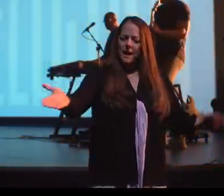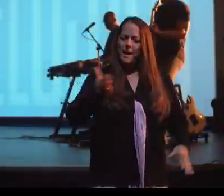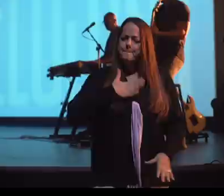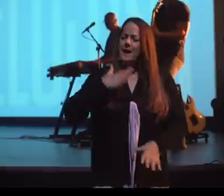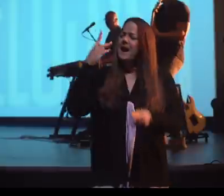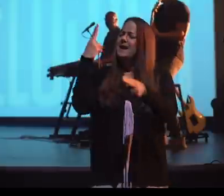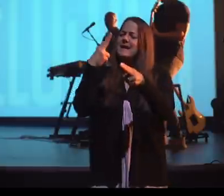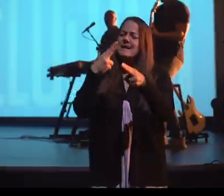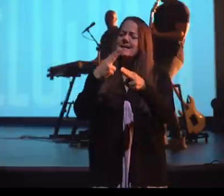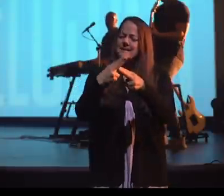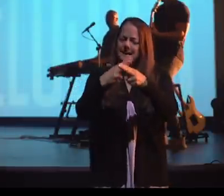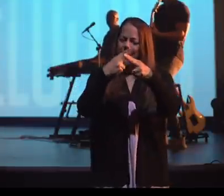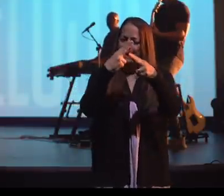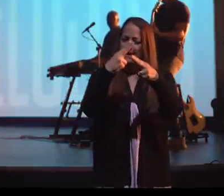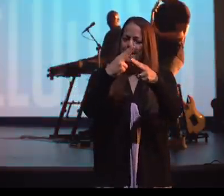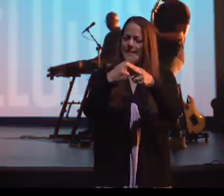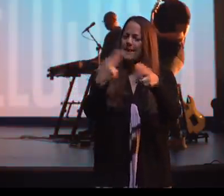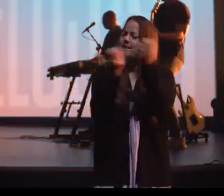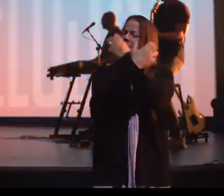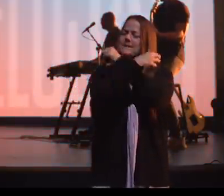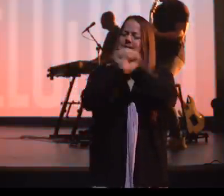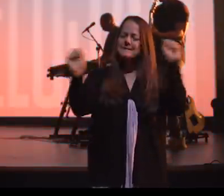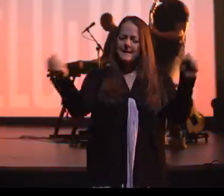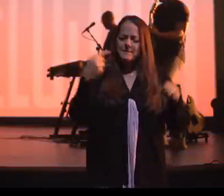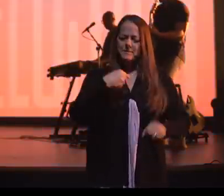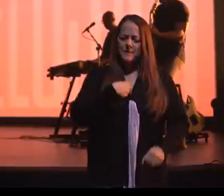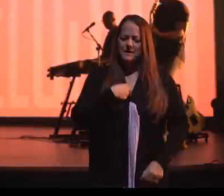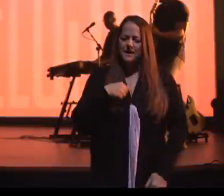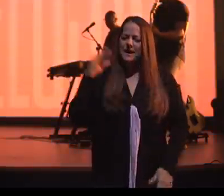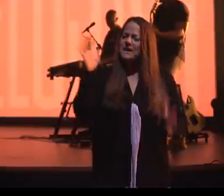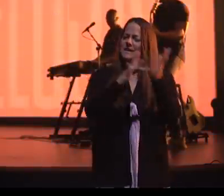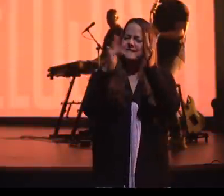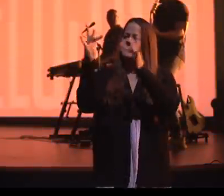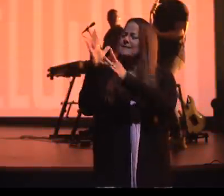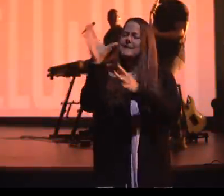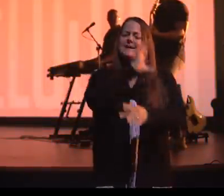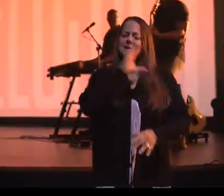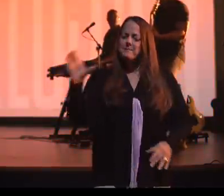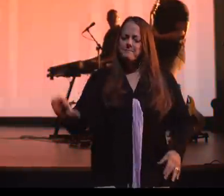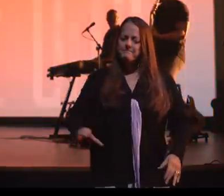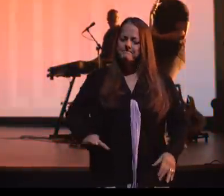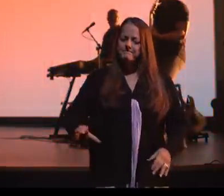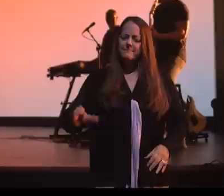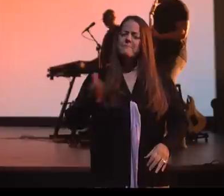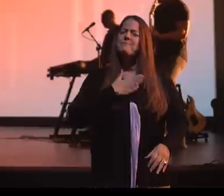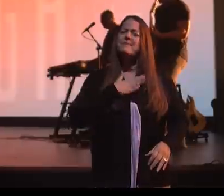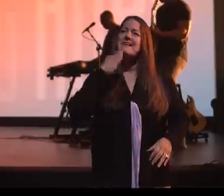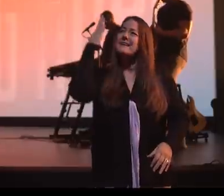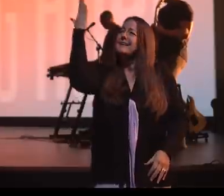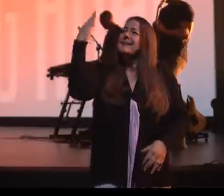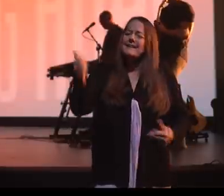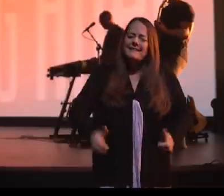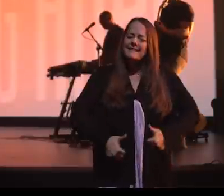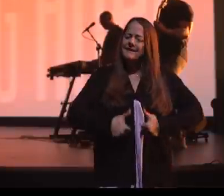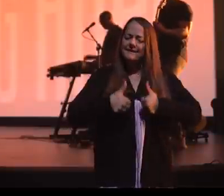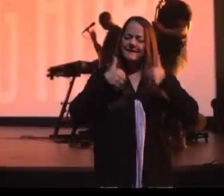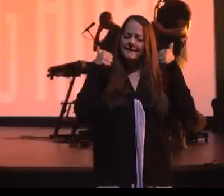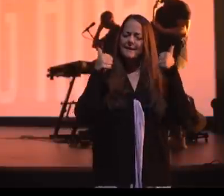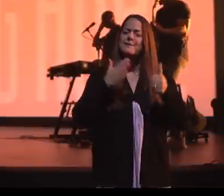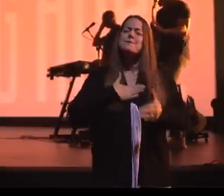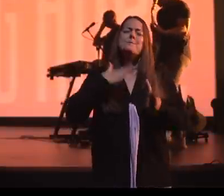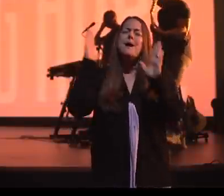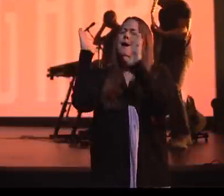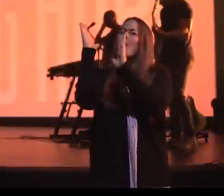There's salvation in your name, Jesus Christ, my Lord.